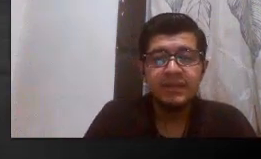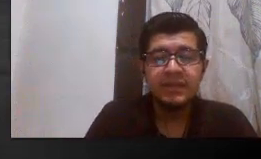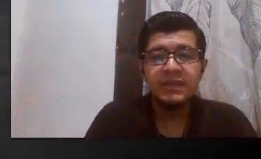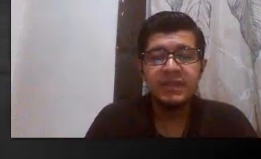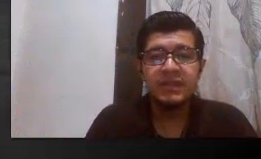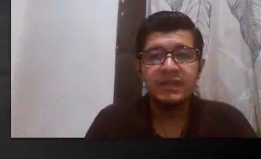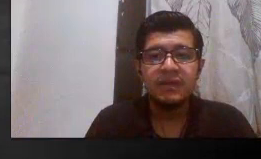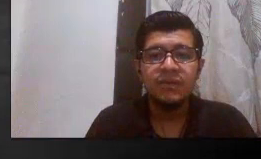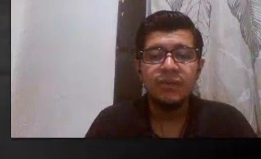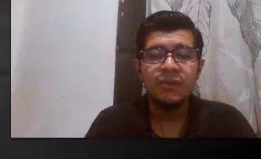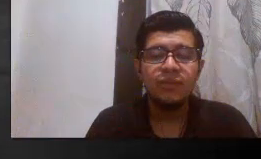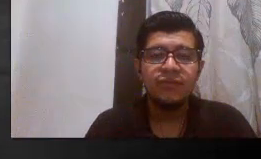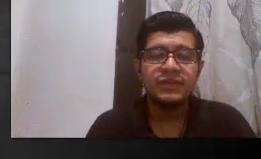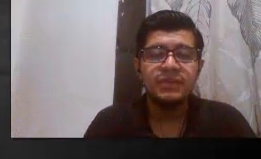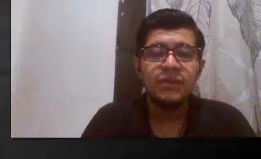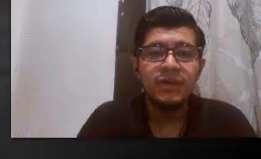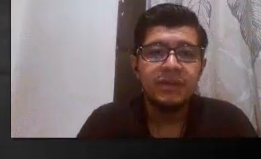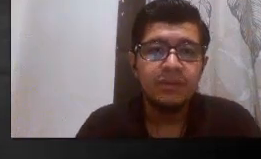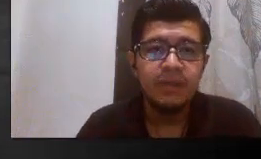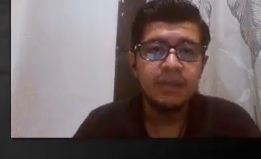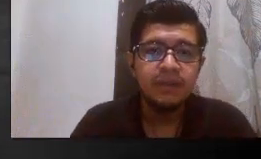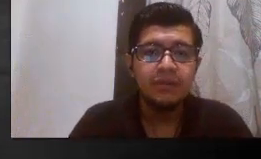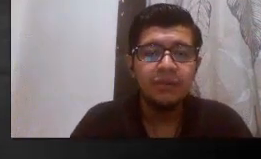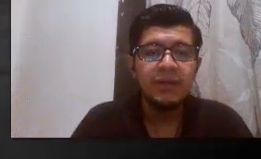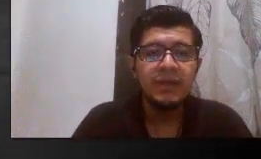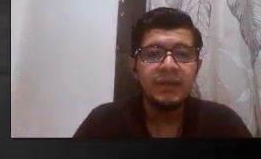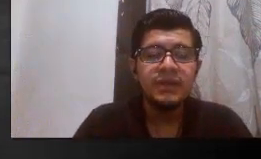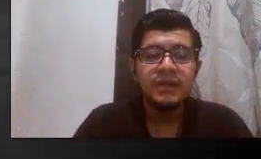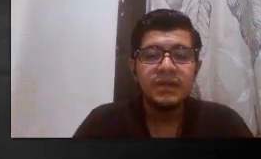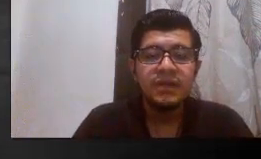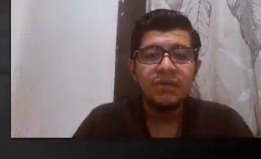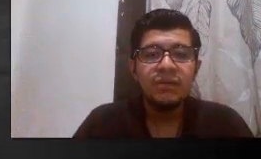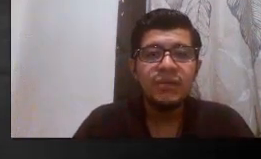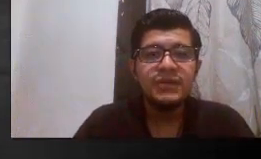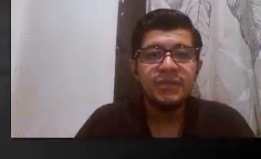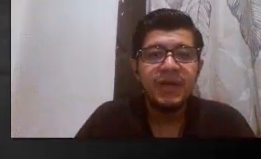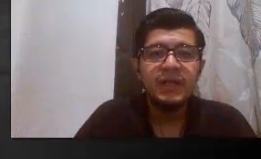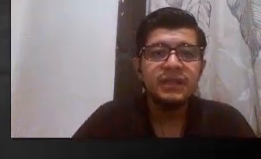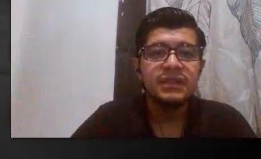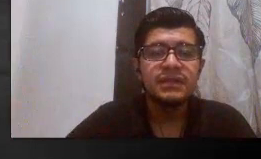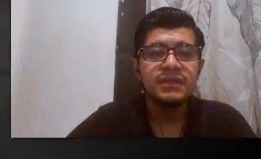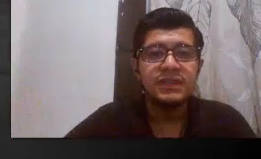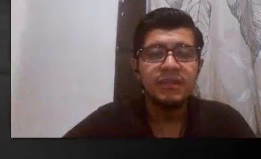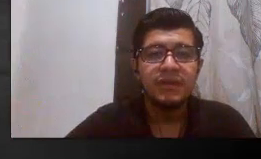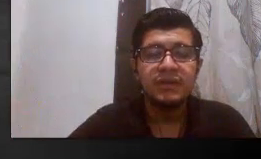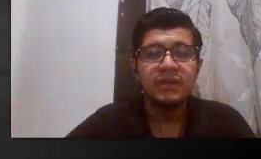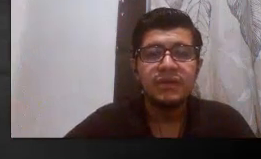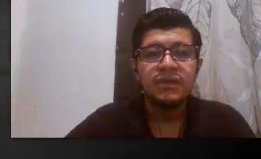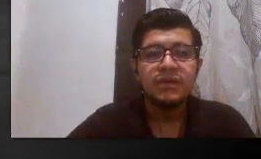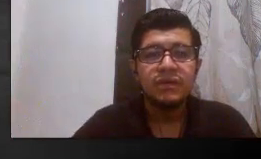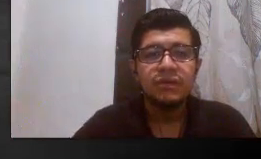is for example, when we spell